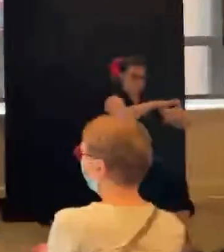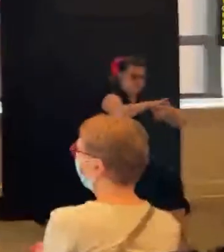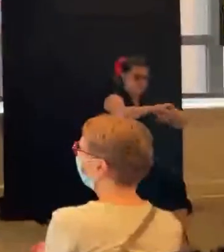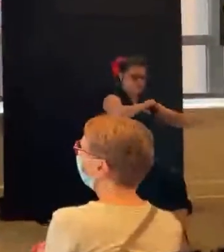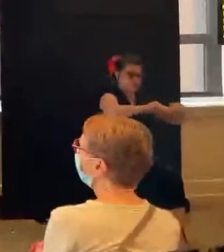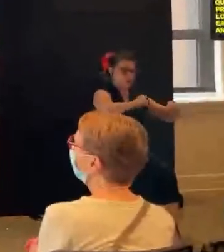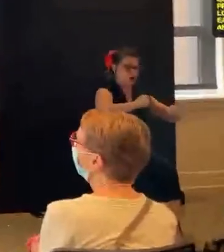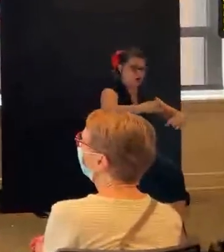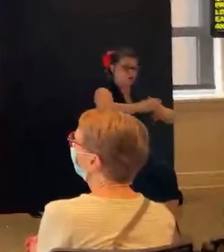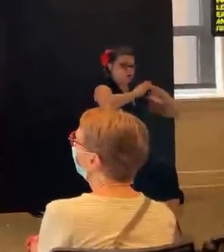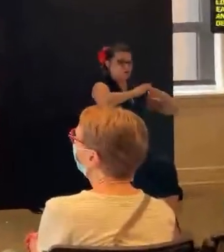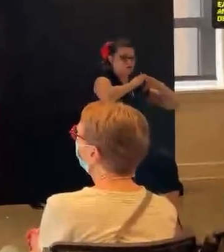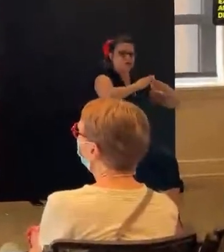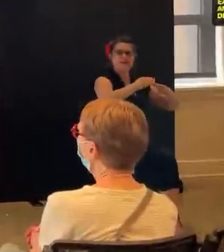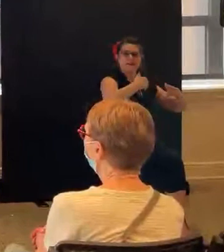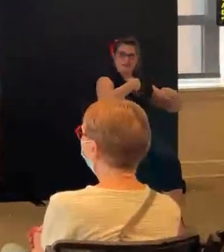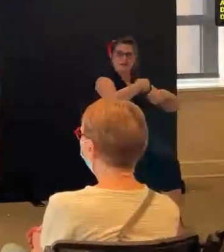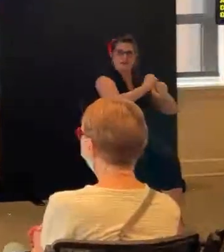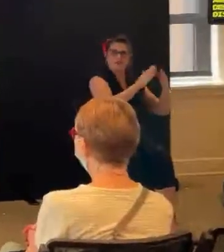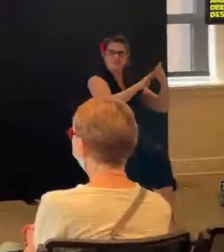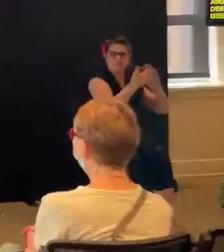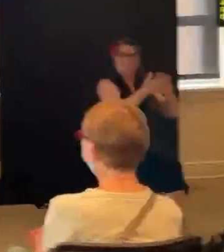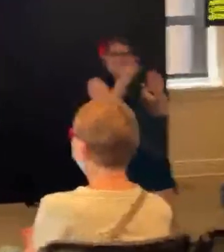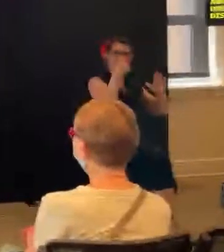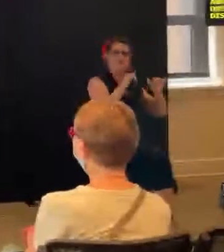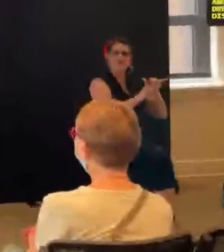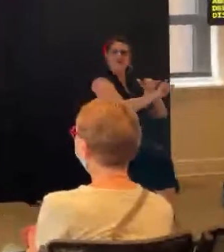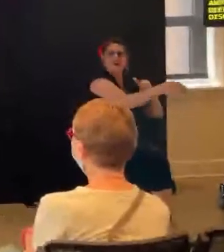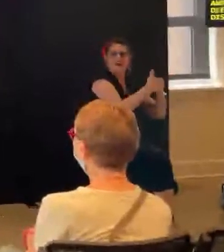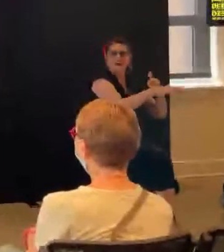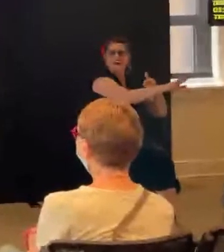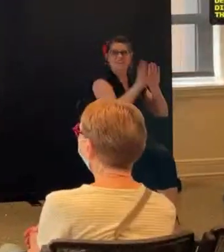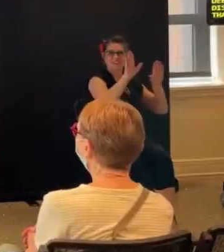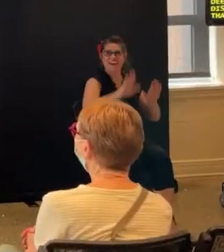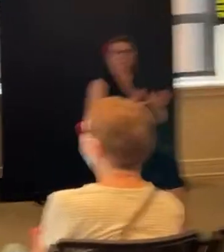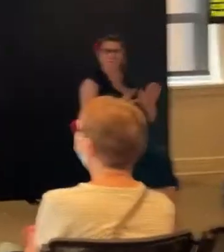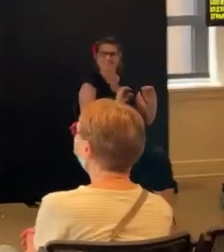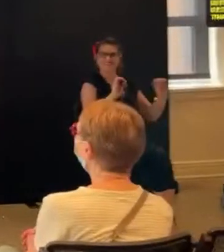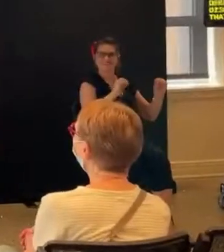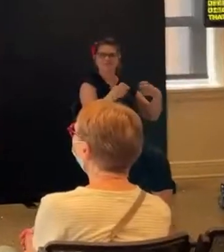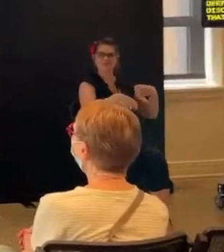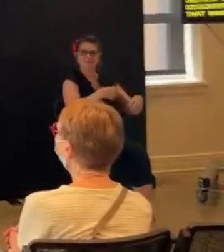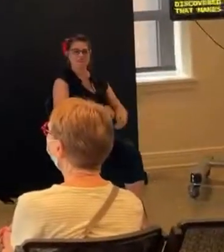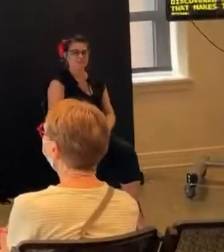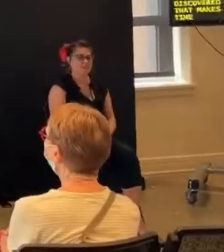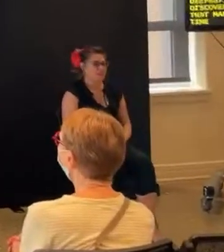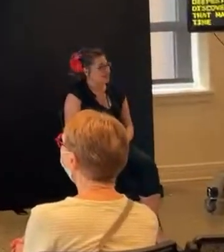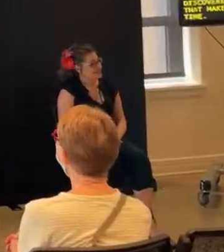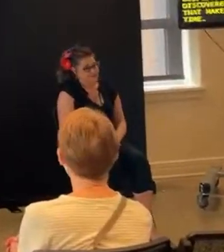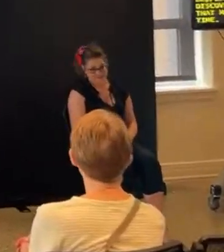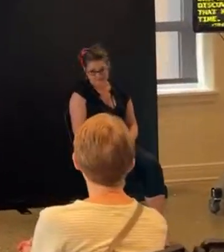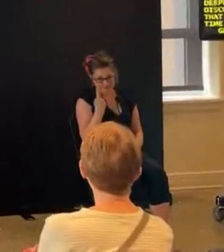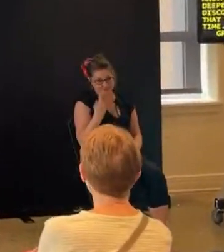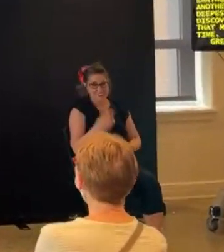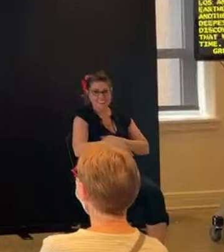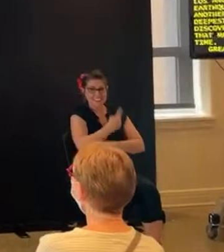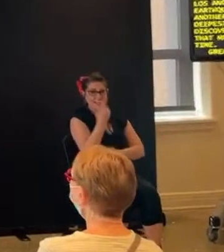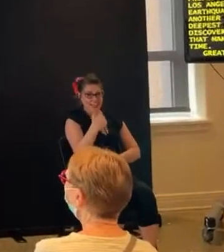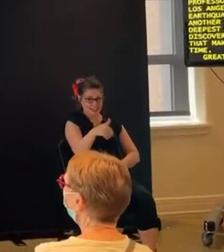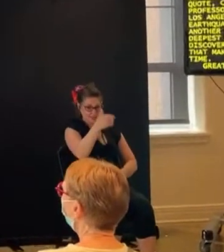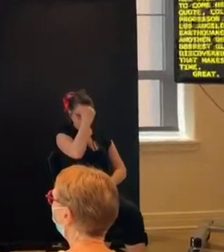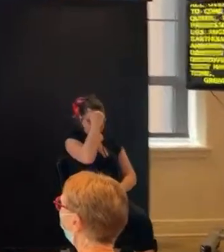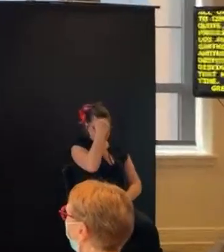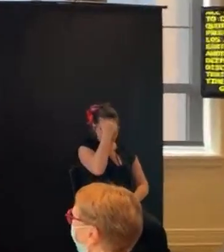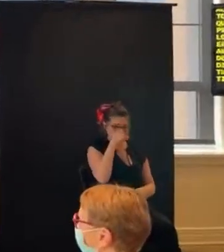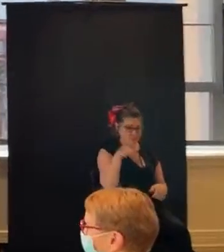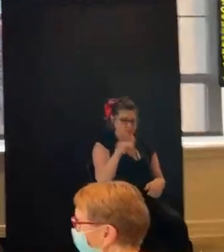makes the city immune for all time." Great. Well, today we know that the